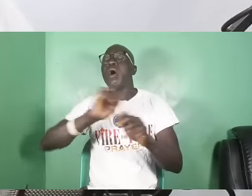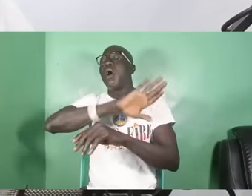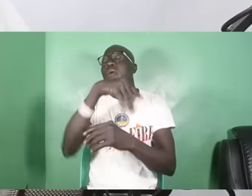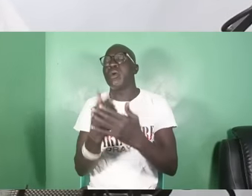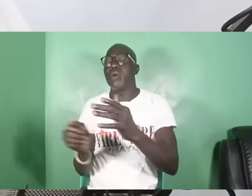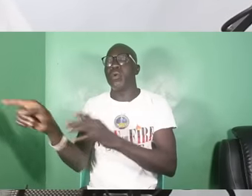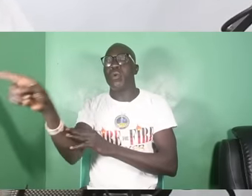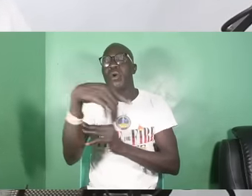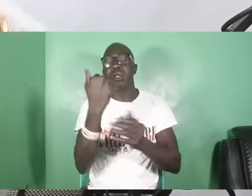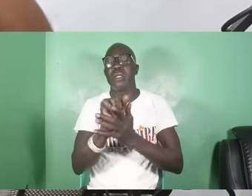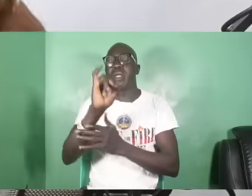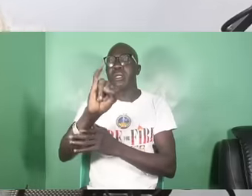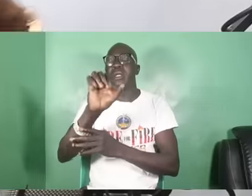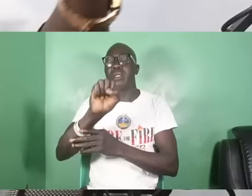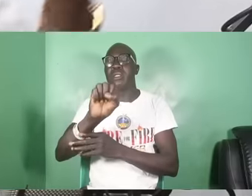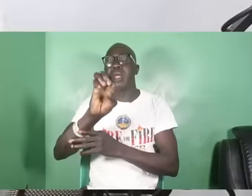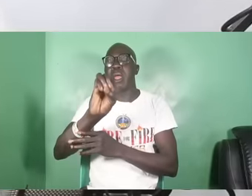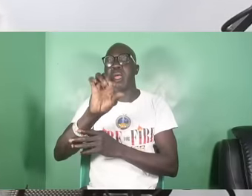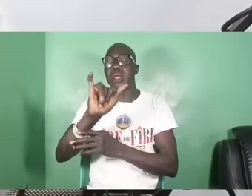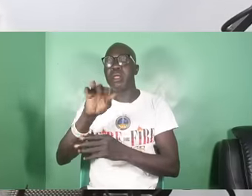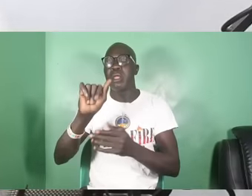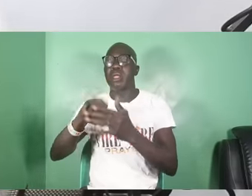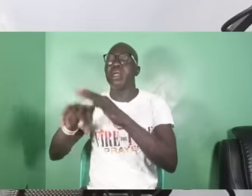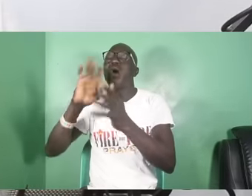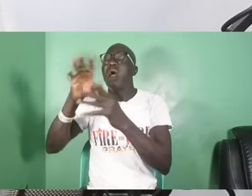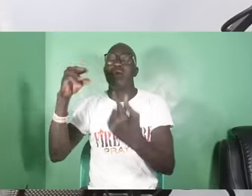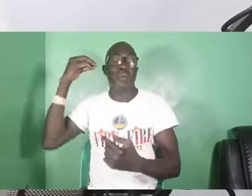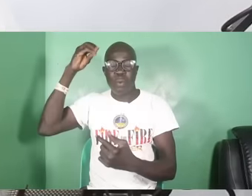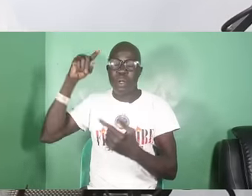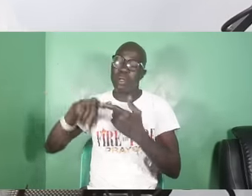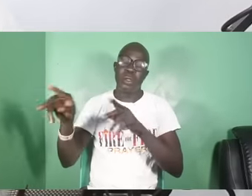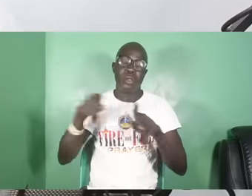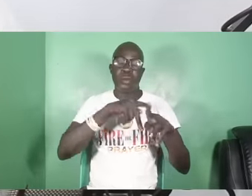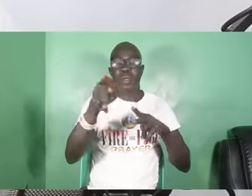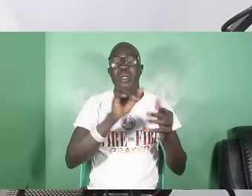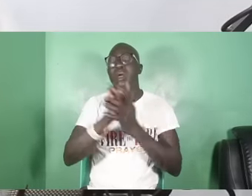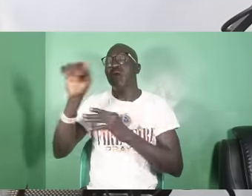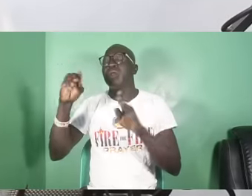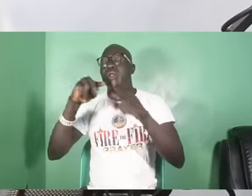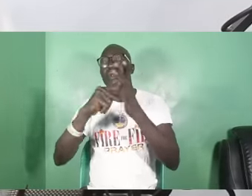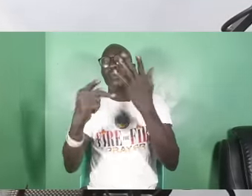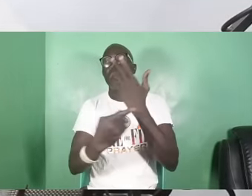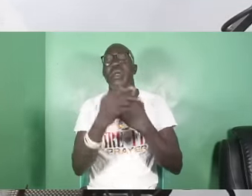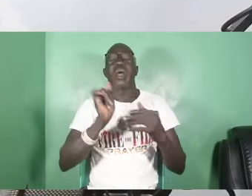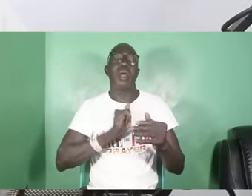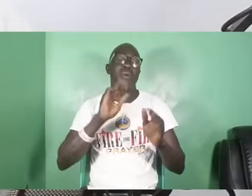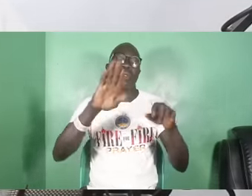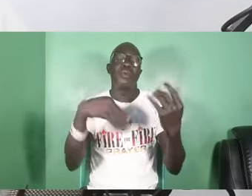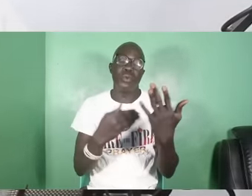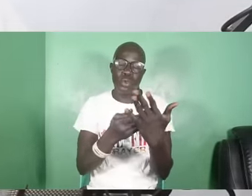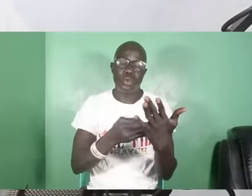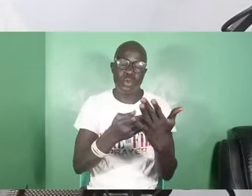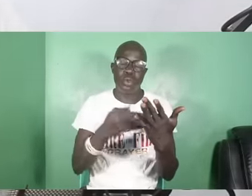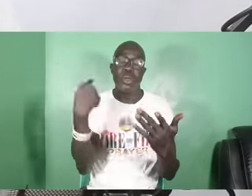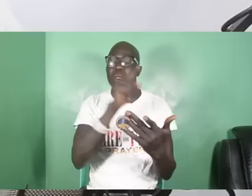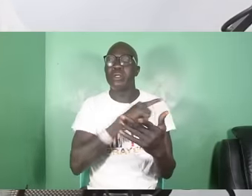la. Everyone is saying this. To ba loro fa ti ko pa ni pade. I have privilege to partake in this. Ben iwo na ma fun ni ose. I'll give you a soul. Ti